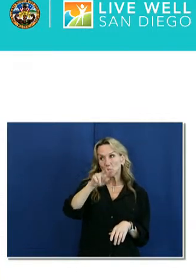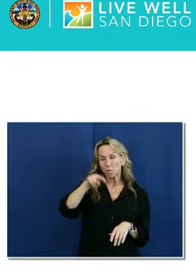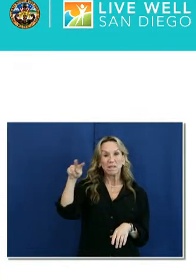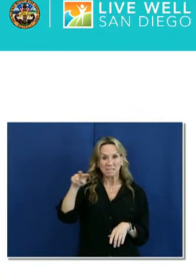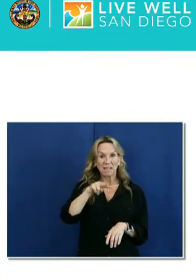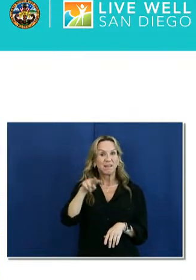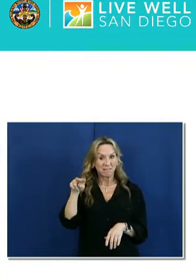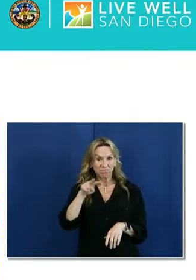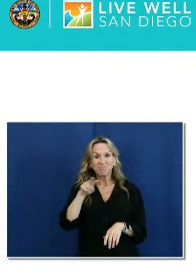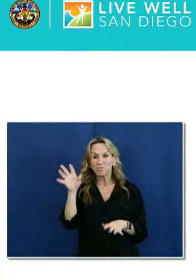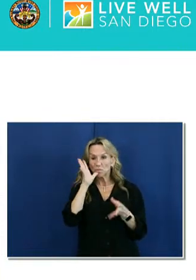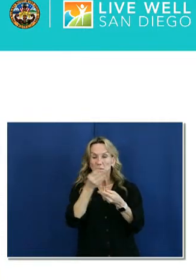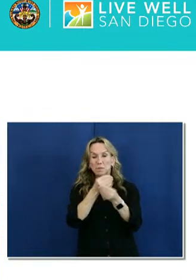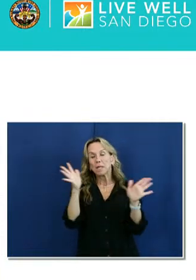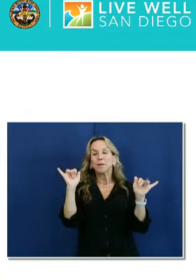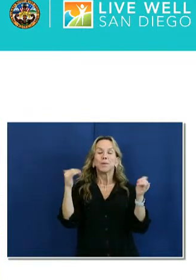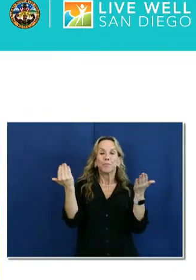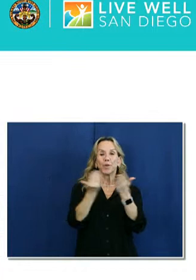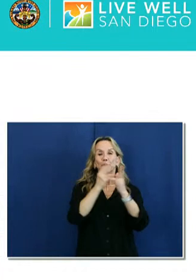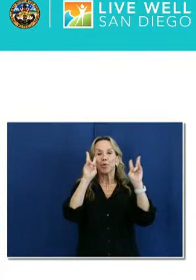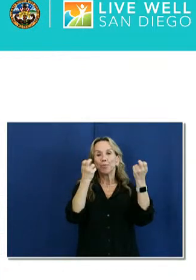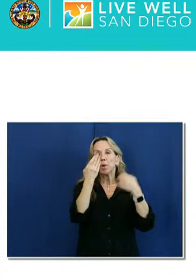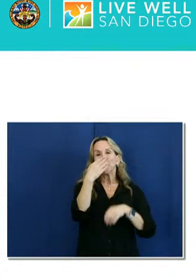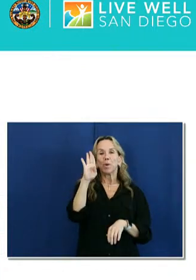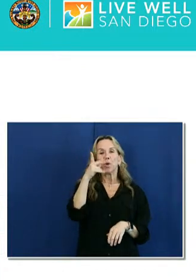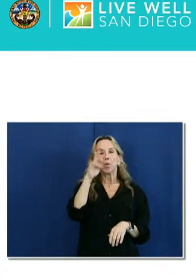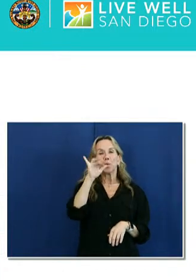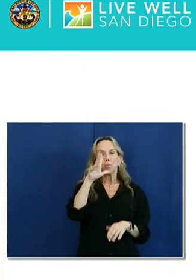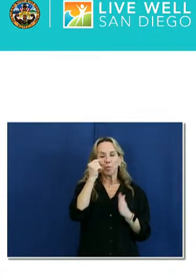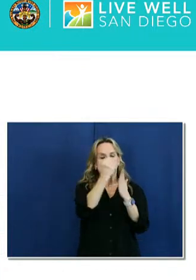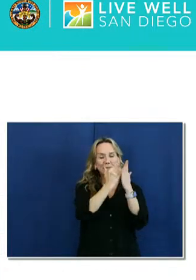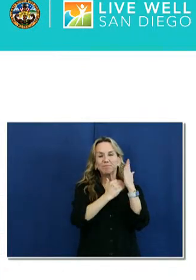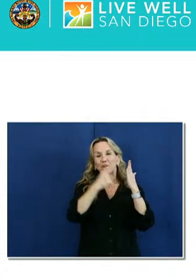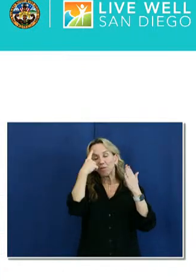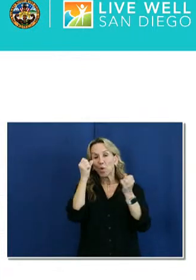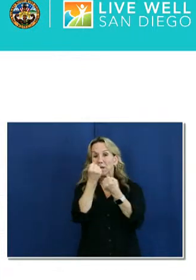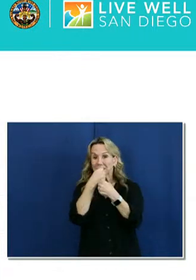information related to the Blueprint for a Safer Economy, please visit